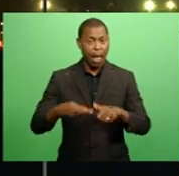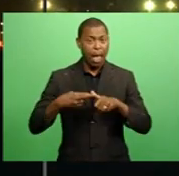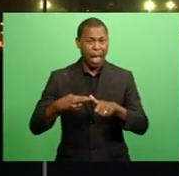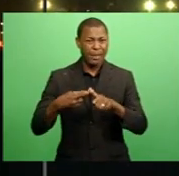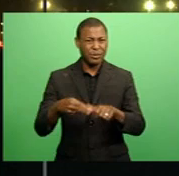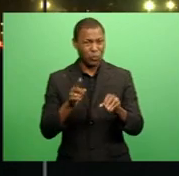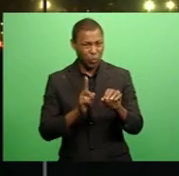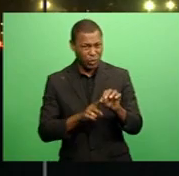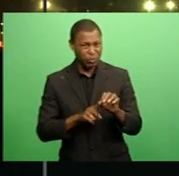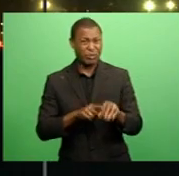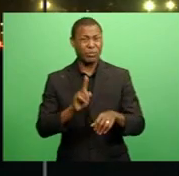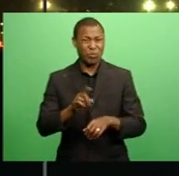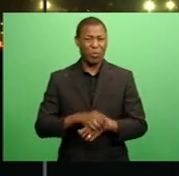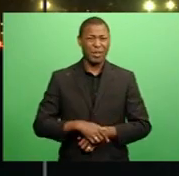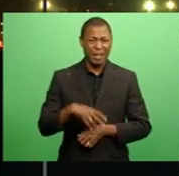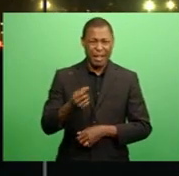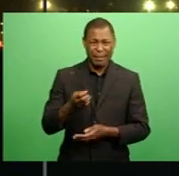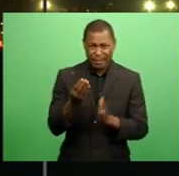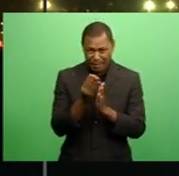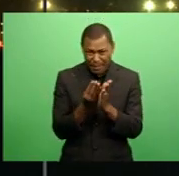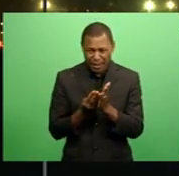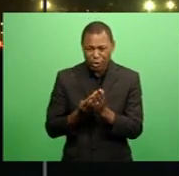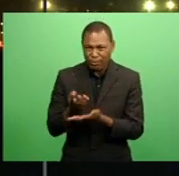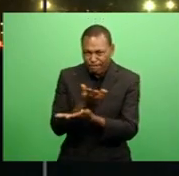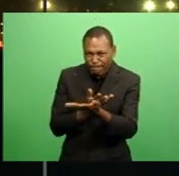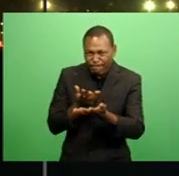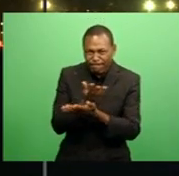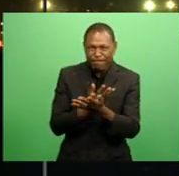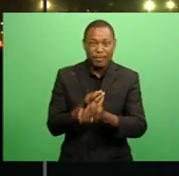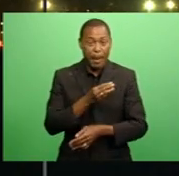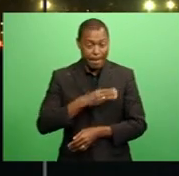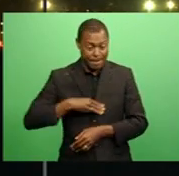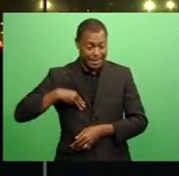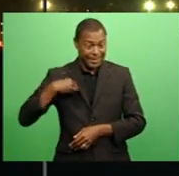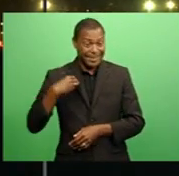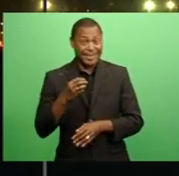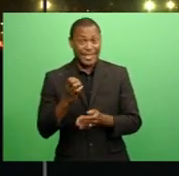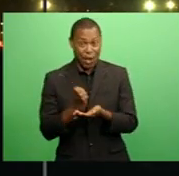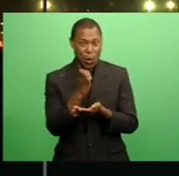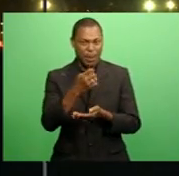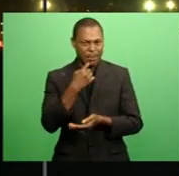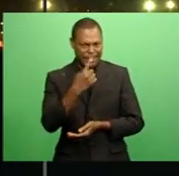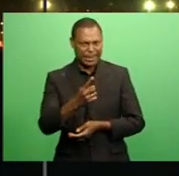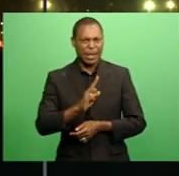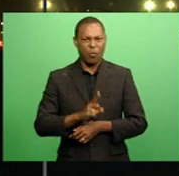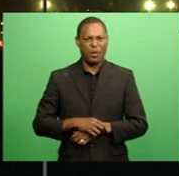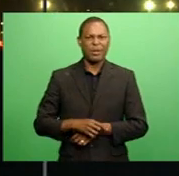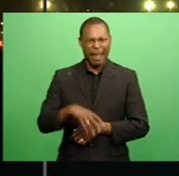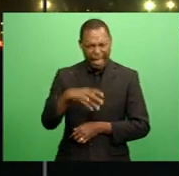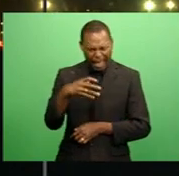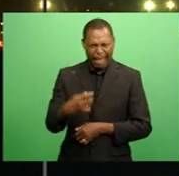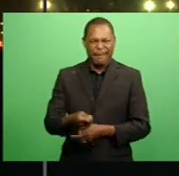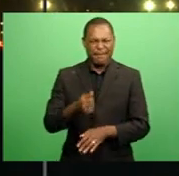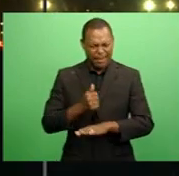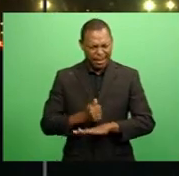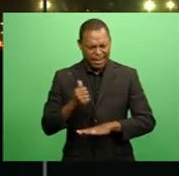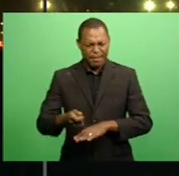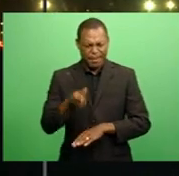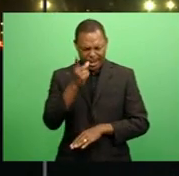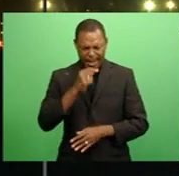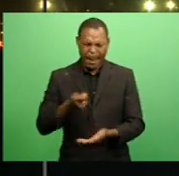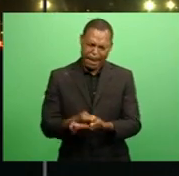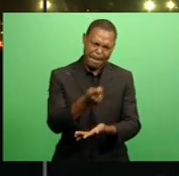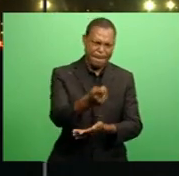the virtual budget consultations, Minister for Economy A.S. Syed Qayyum highlighted the government has the fiscal capacity to pay for the